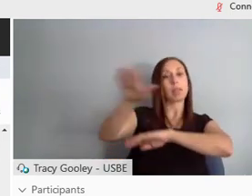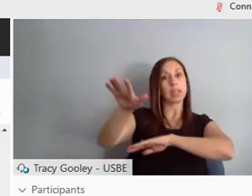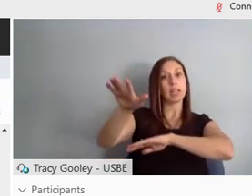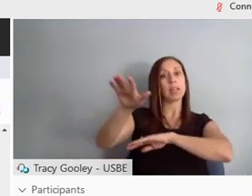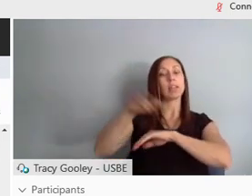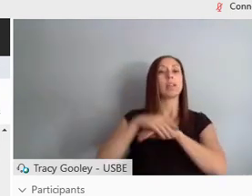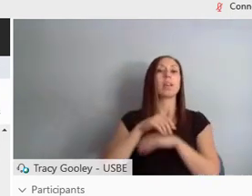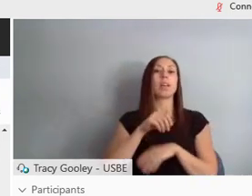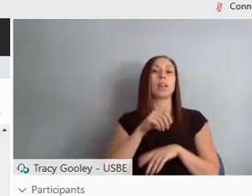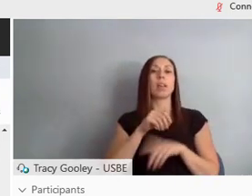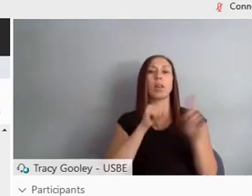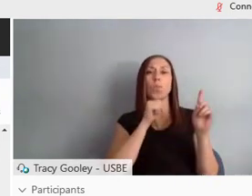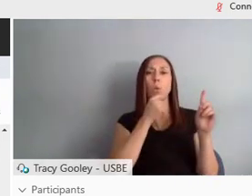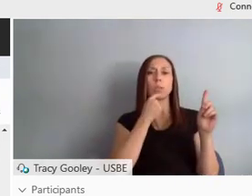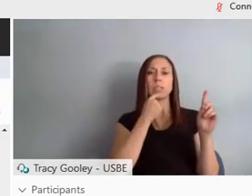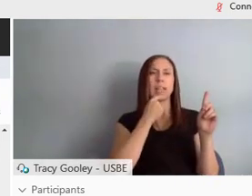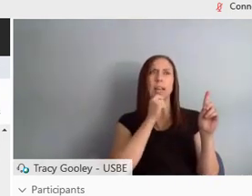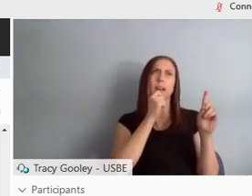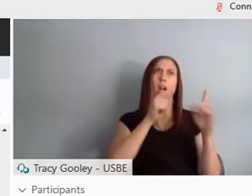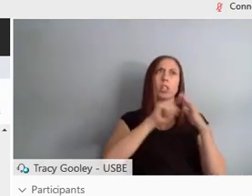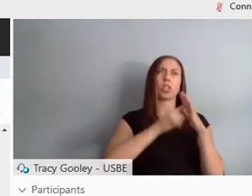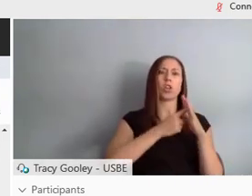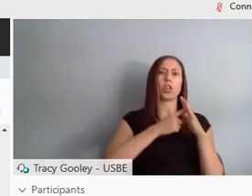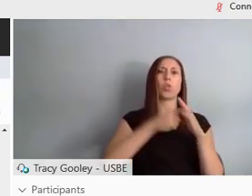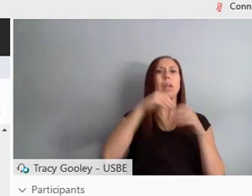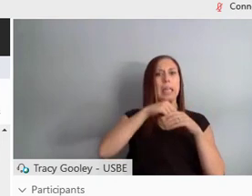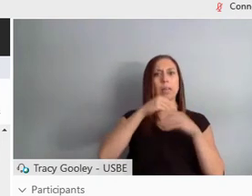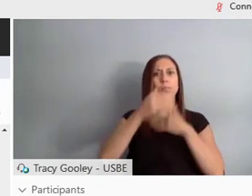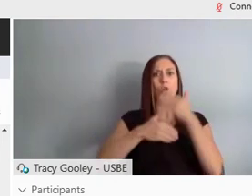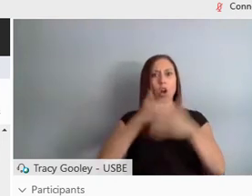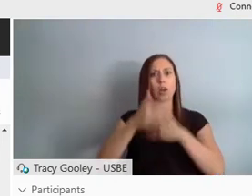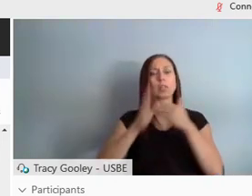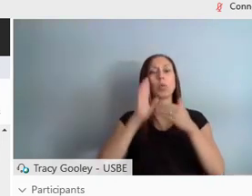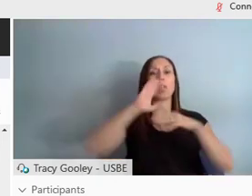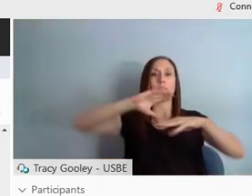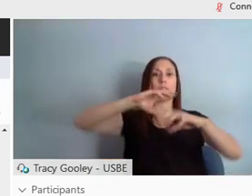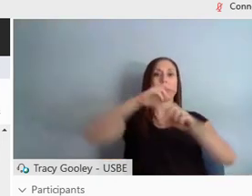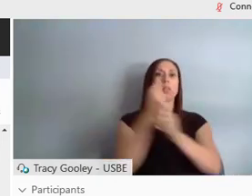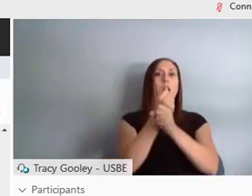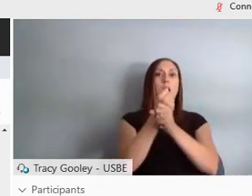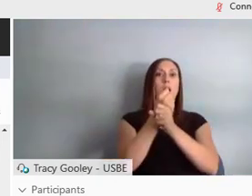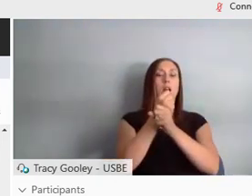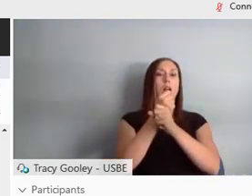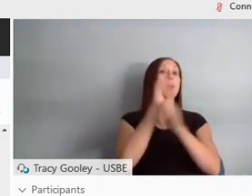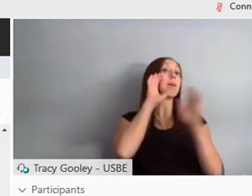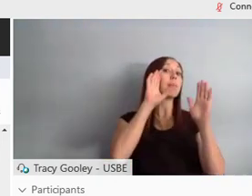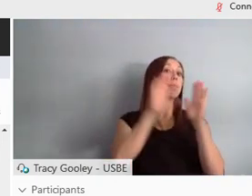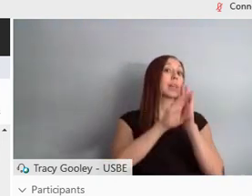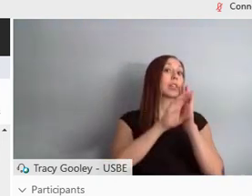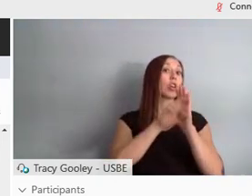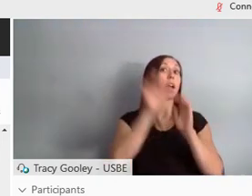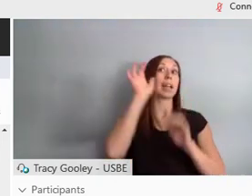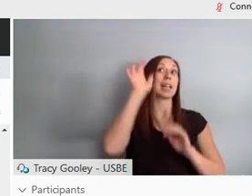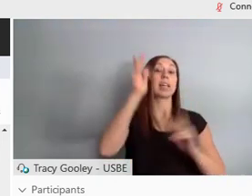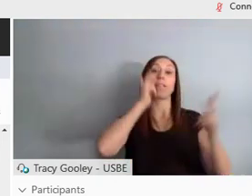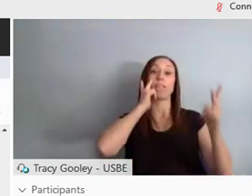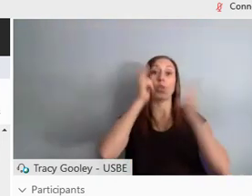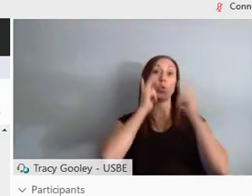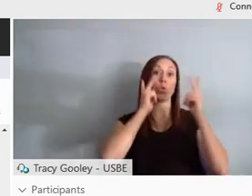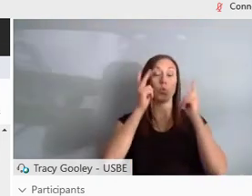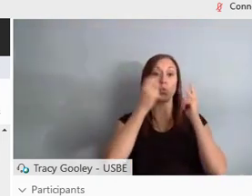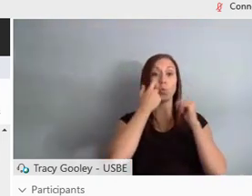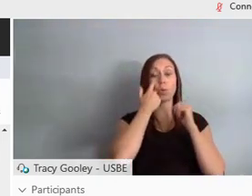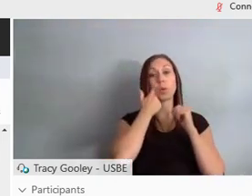And instead of it saying not started or in progress, it will have a little lock symbol and it will say view.